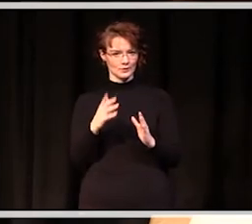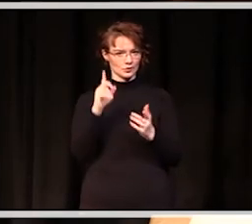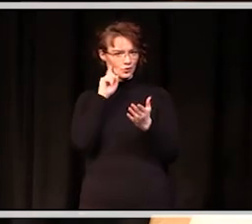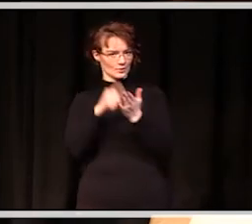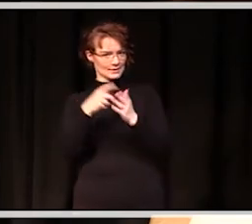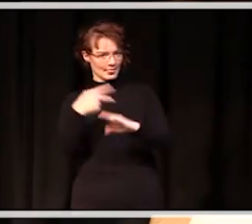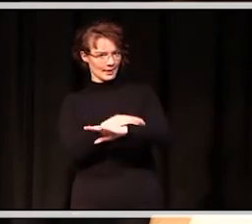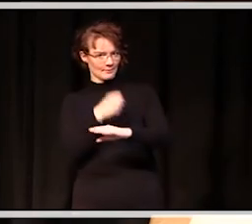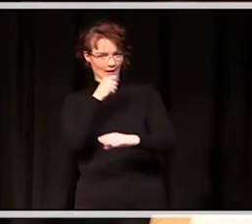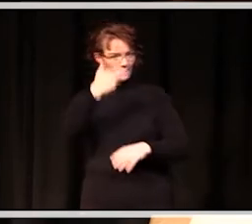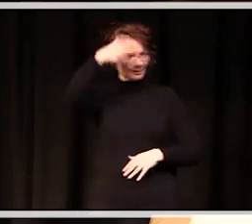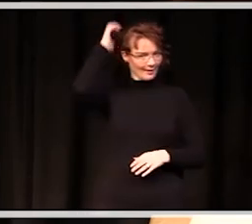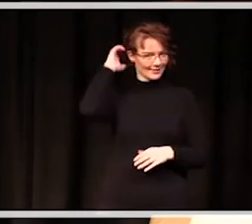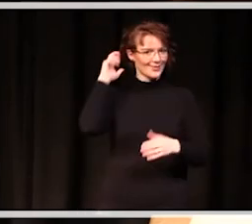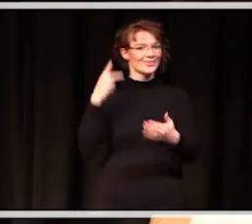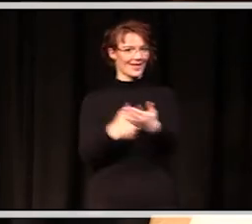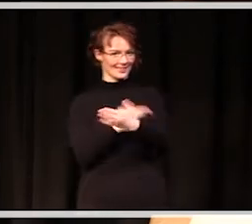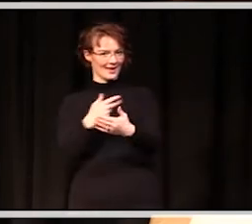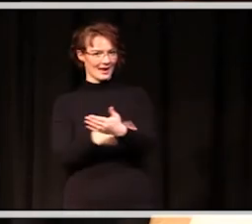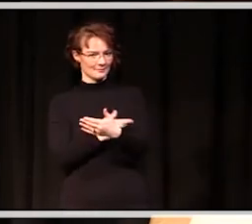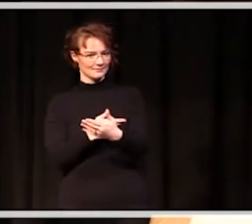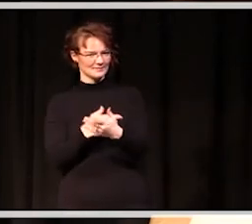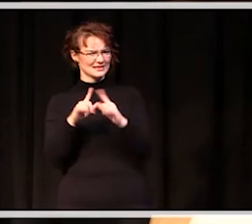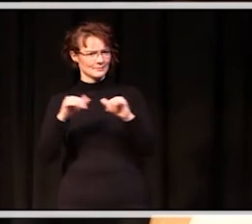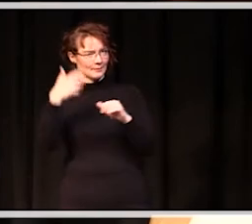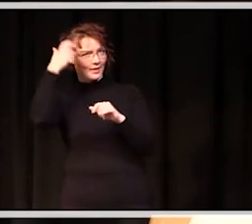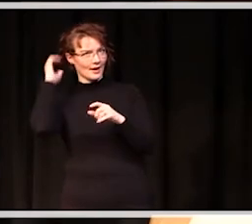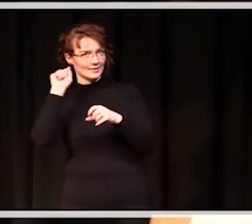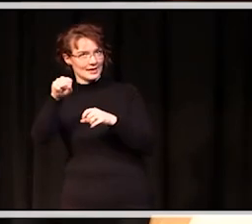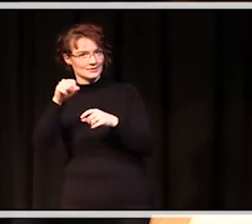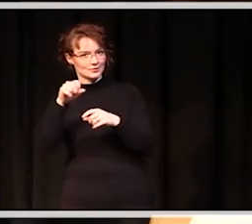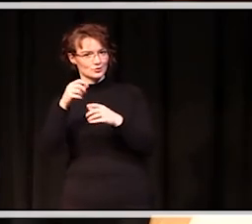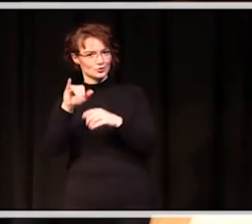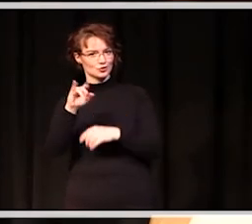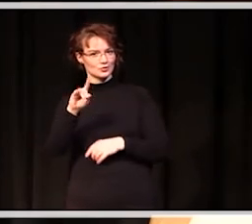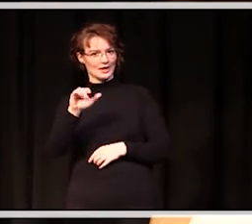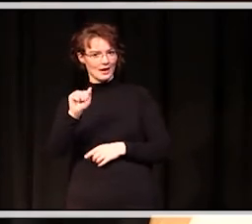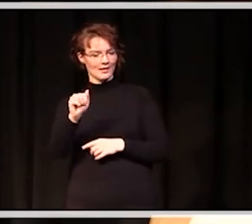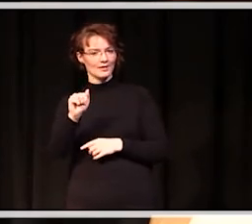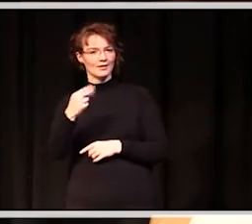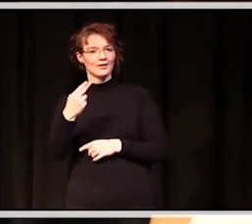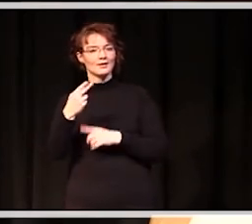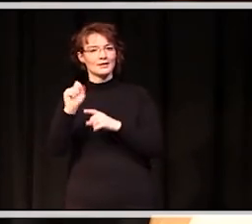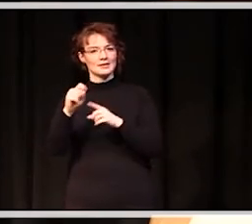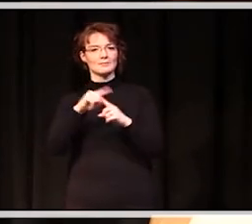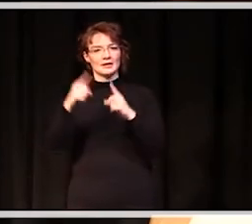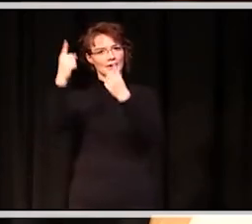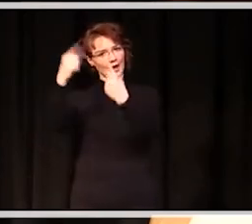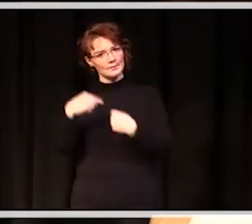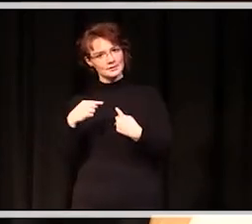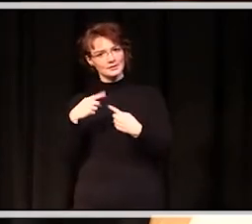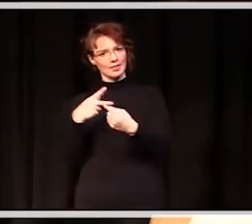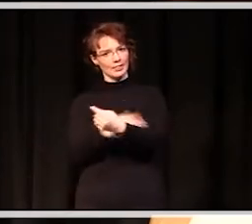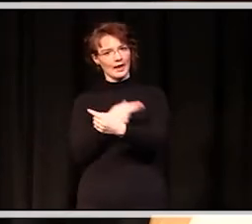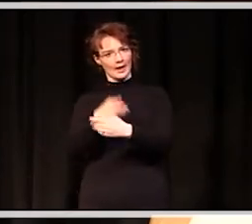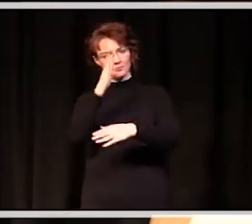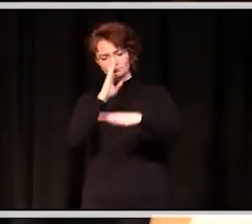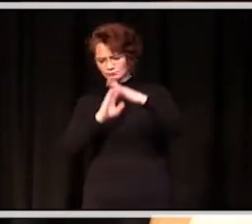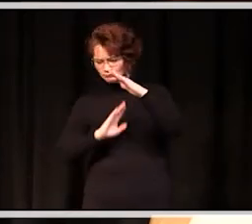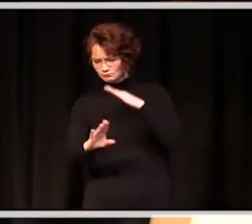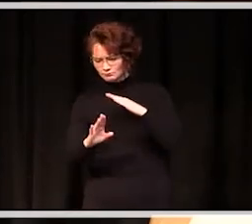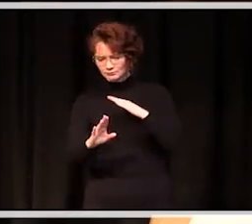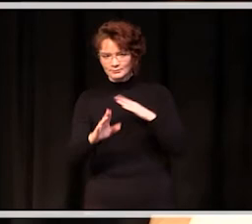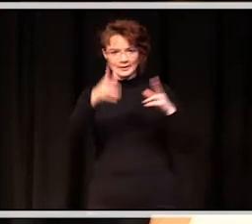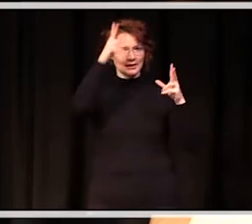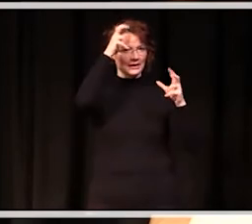The Lamb, yes, he's the lion from the tribe of Judah. But he comes and he returns as the Lamb, and evil